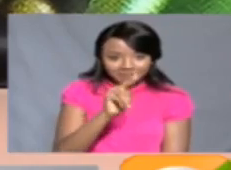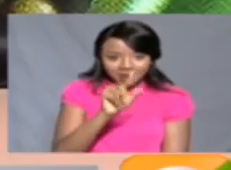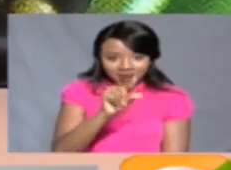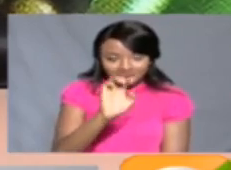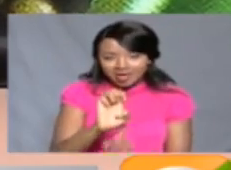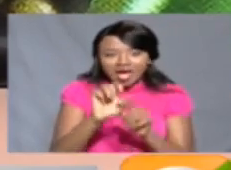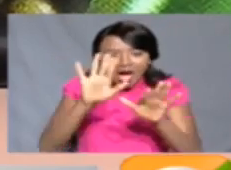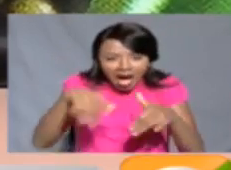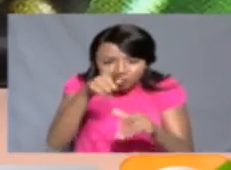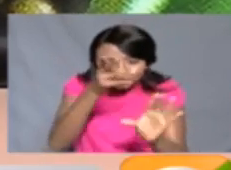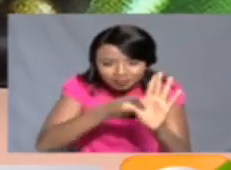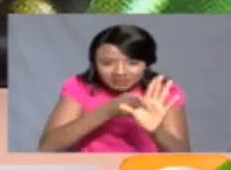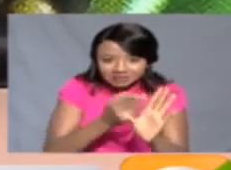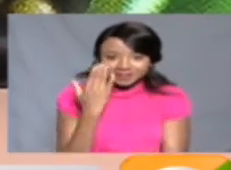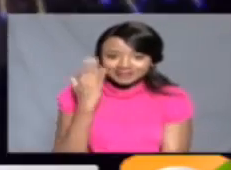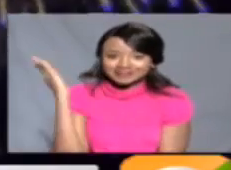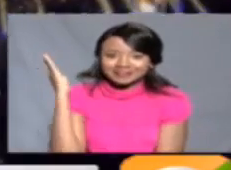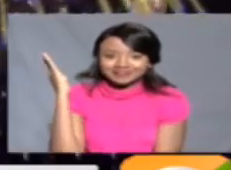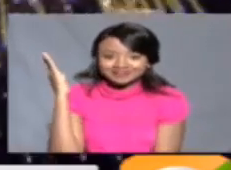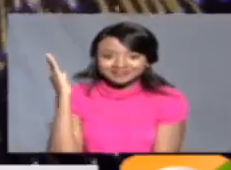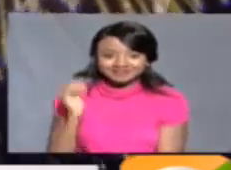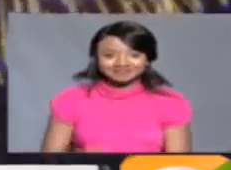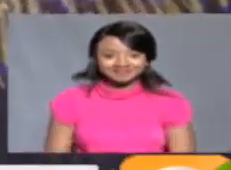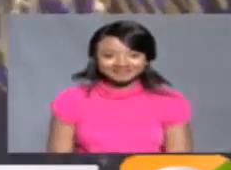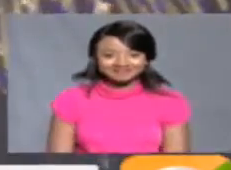you can take part.